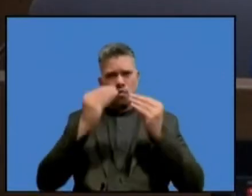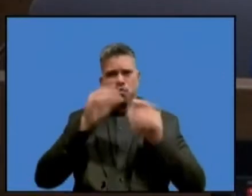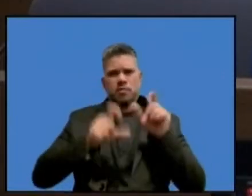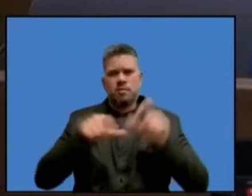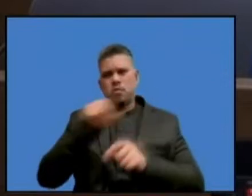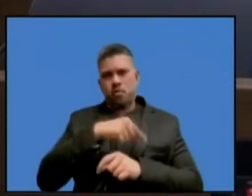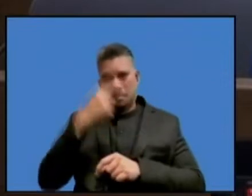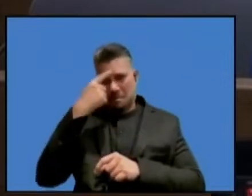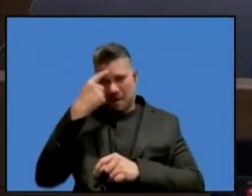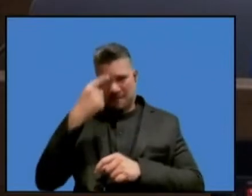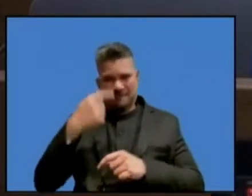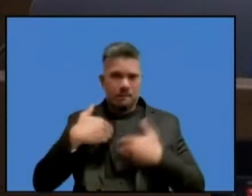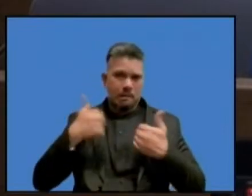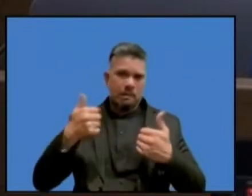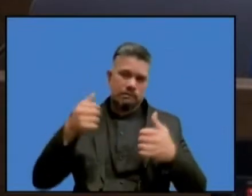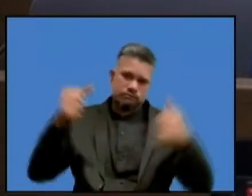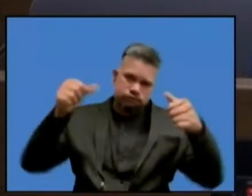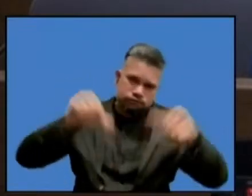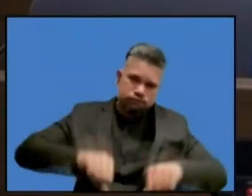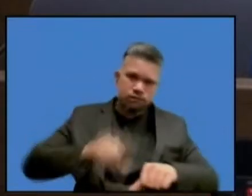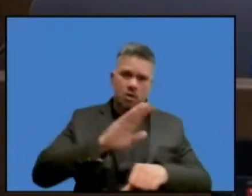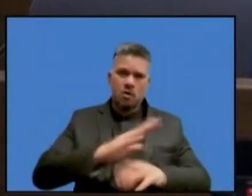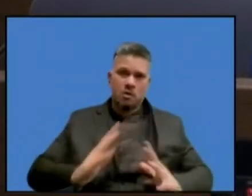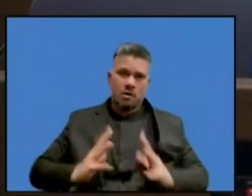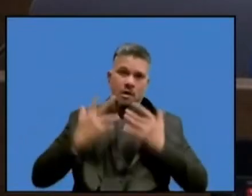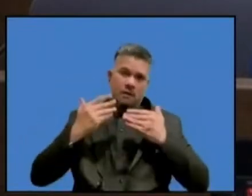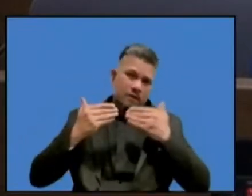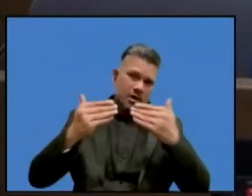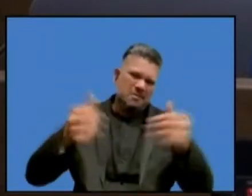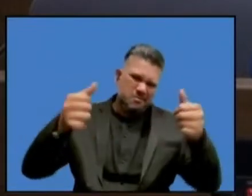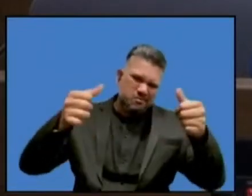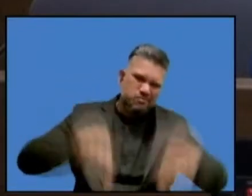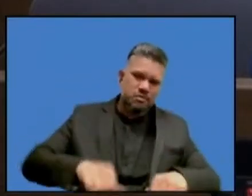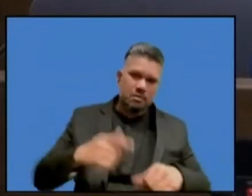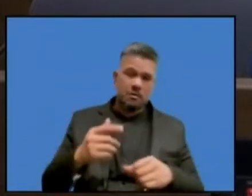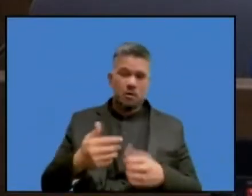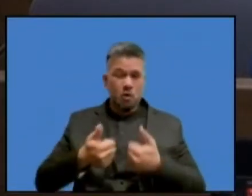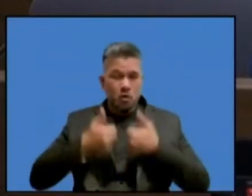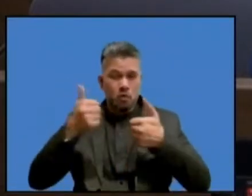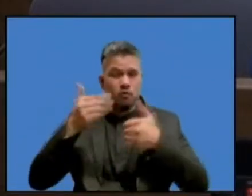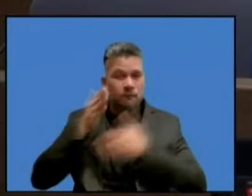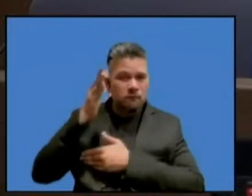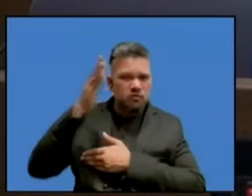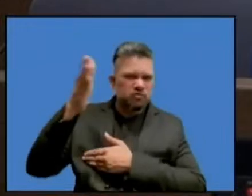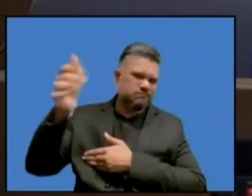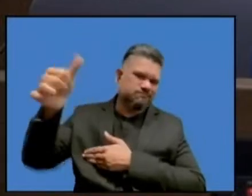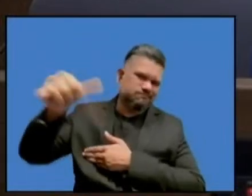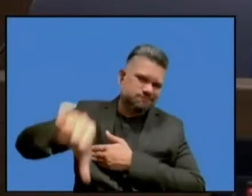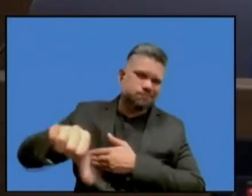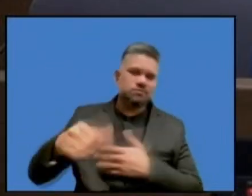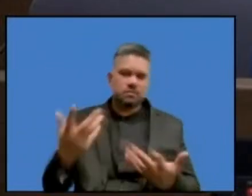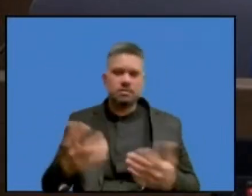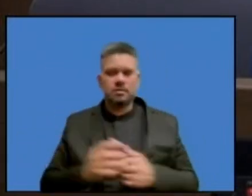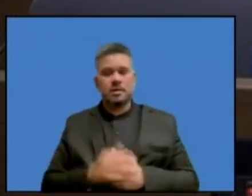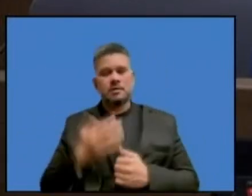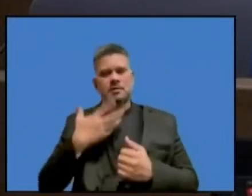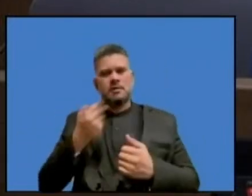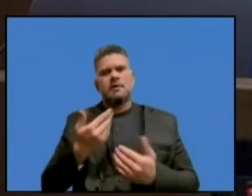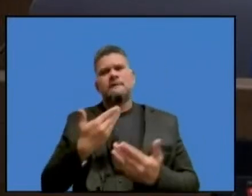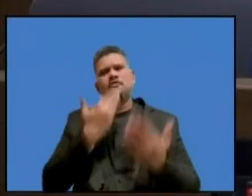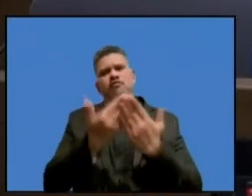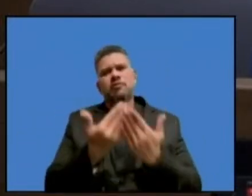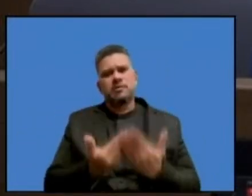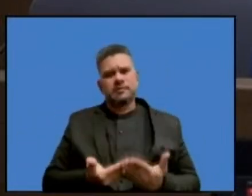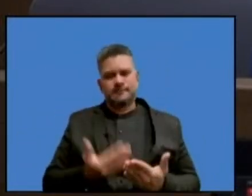well-being, livelihoods, and their chances at building a better future. We have clear recommendations to share from these consultations. Number